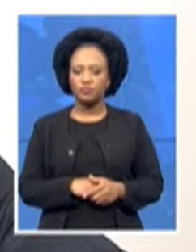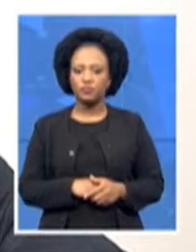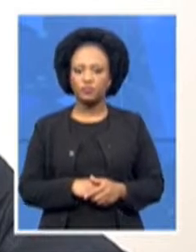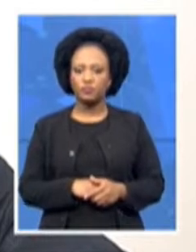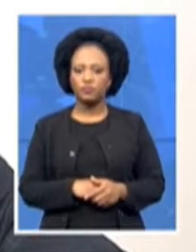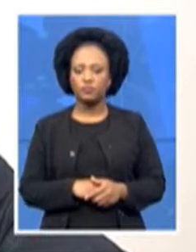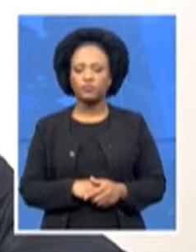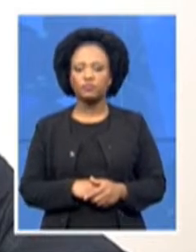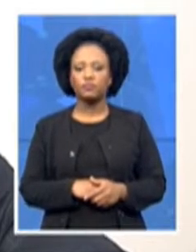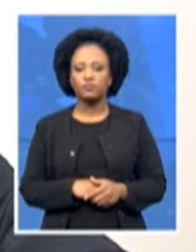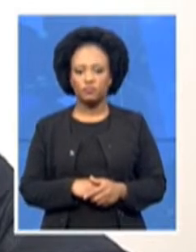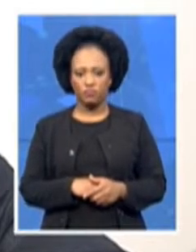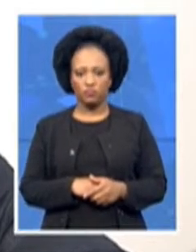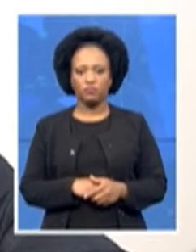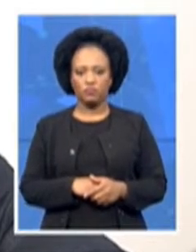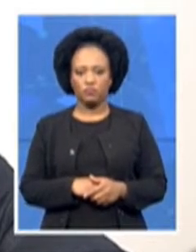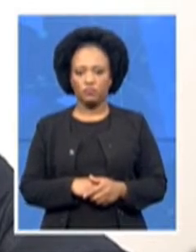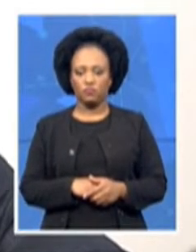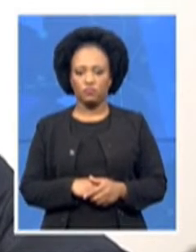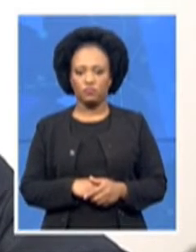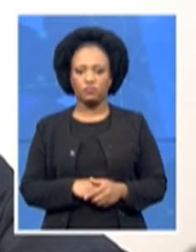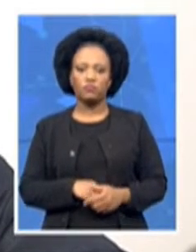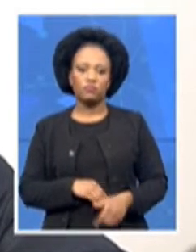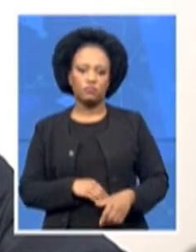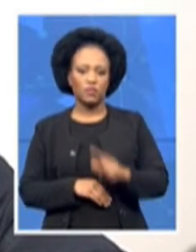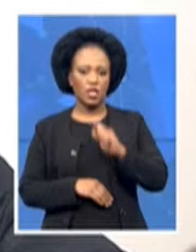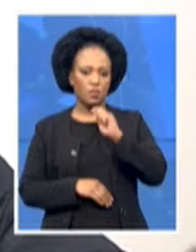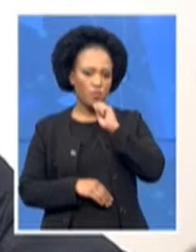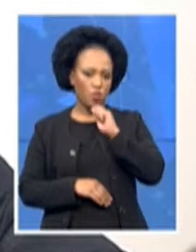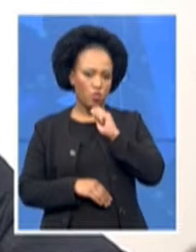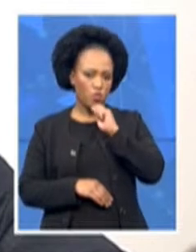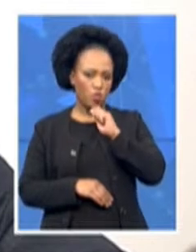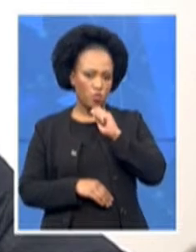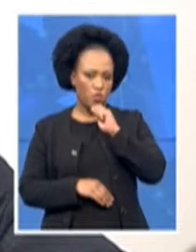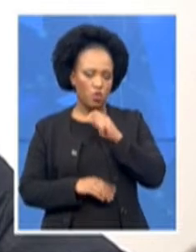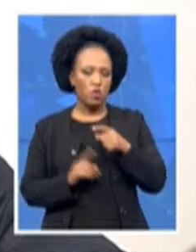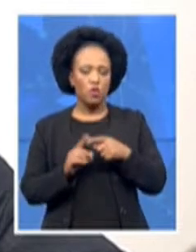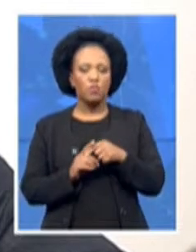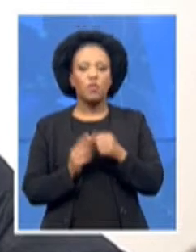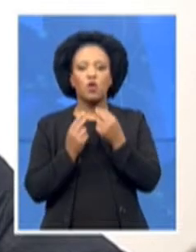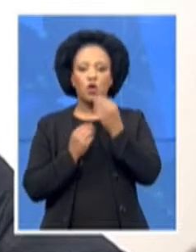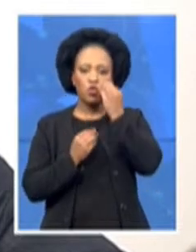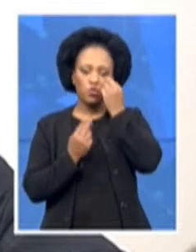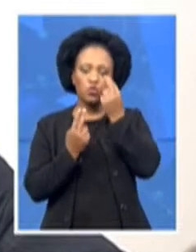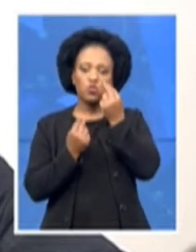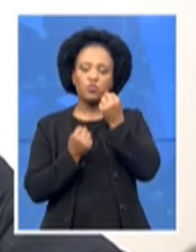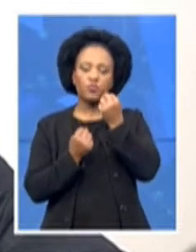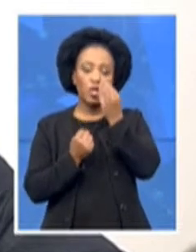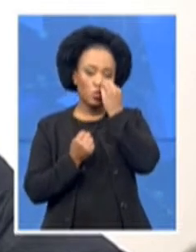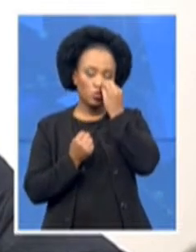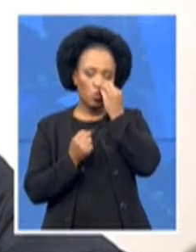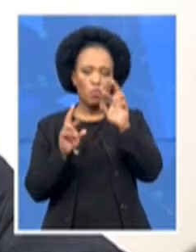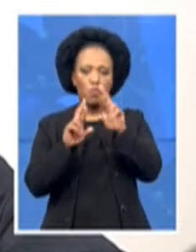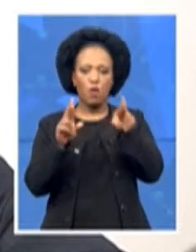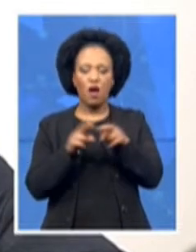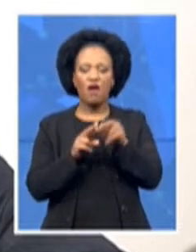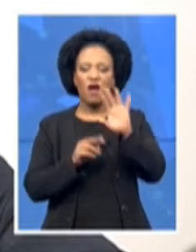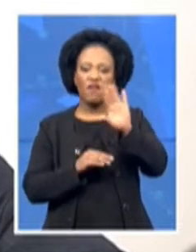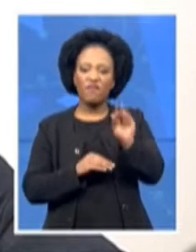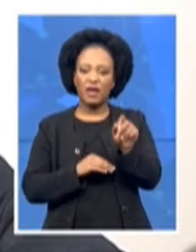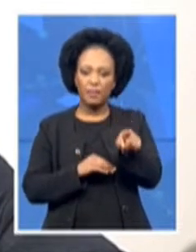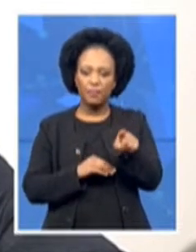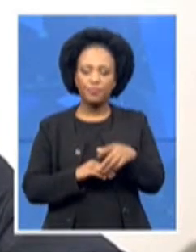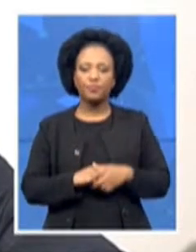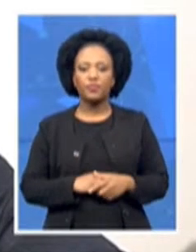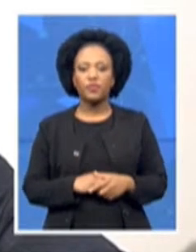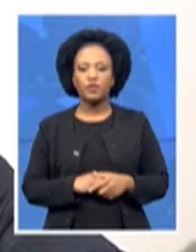Tumaulin, sorry, from Newsroom Africa. My question is about the youth. What